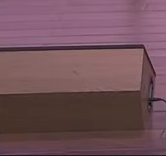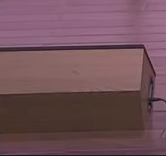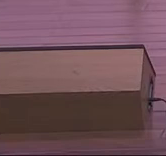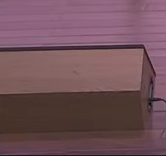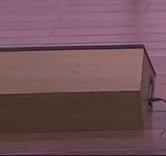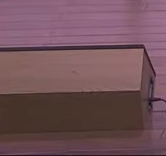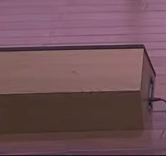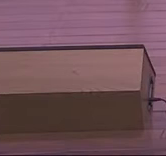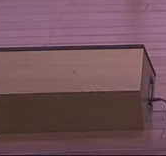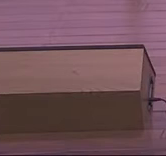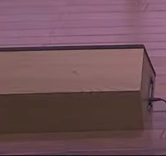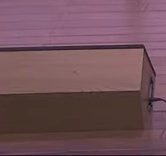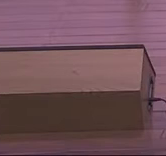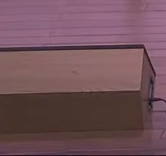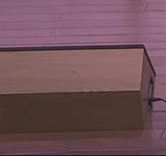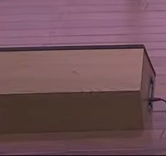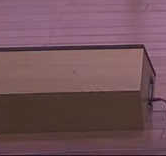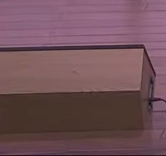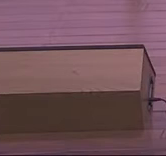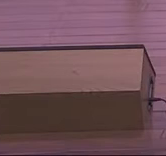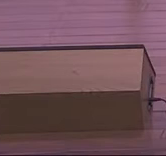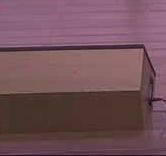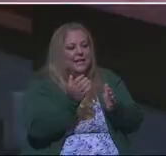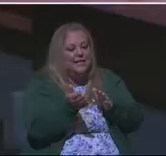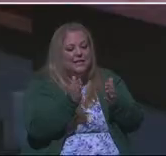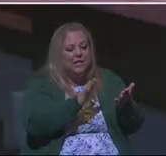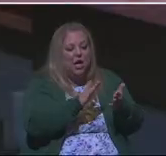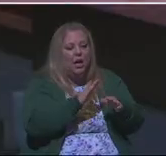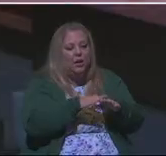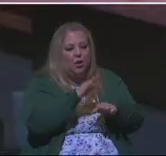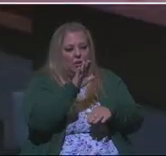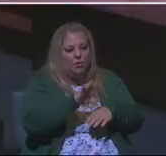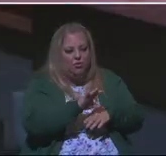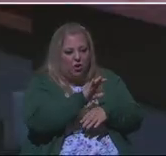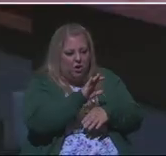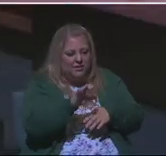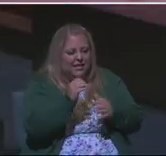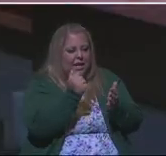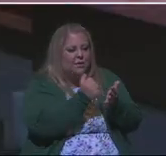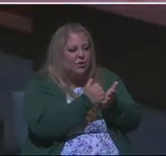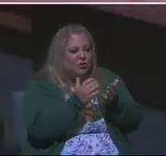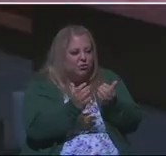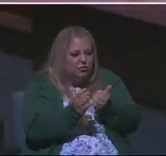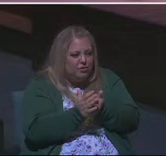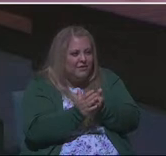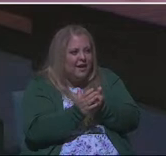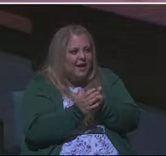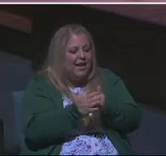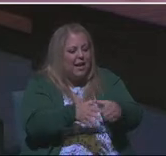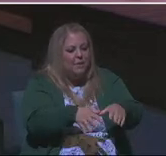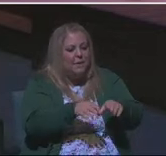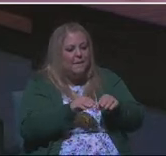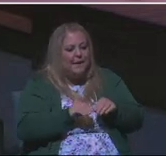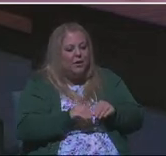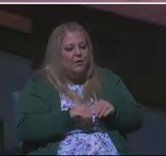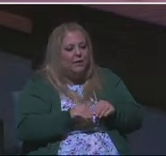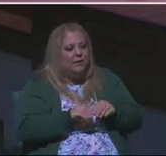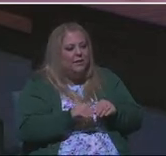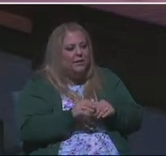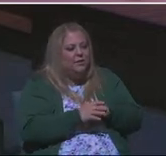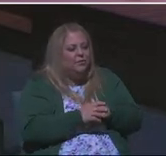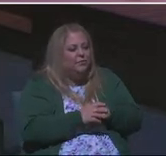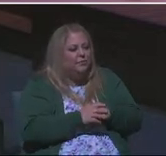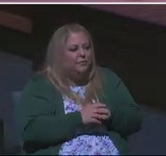did die on a cross, but that he was crucified and that he was buried in a tomb. And we'll talk about that this morning, and